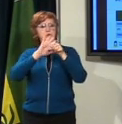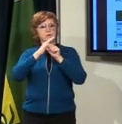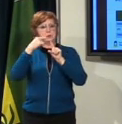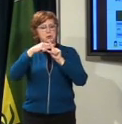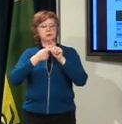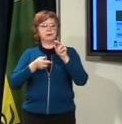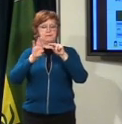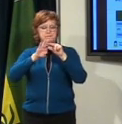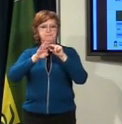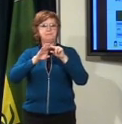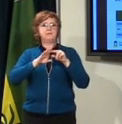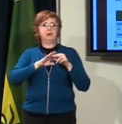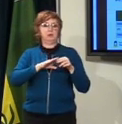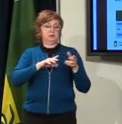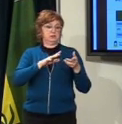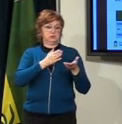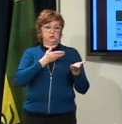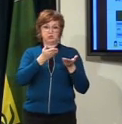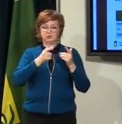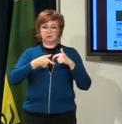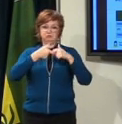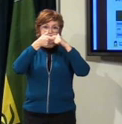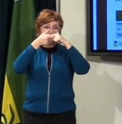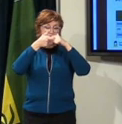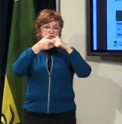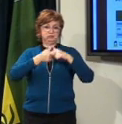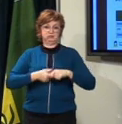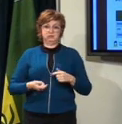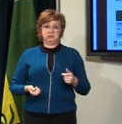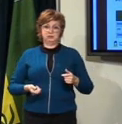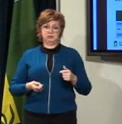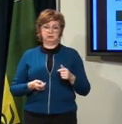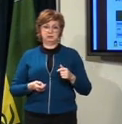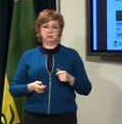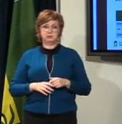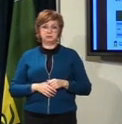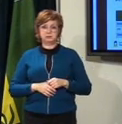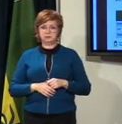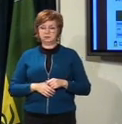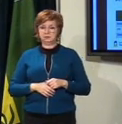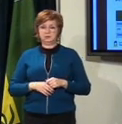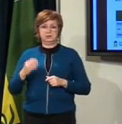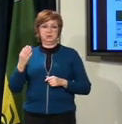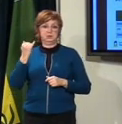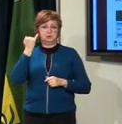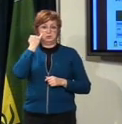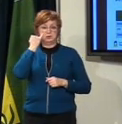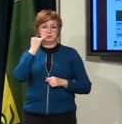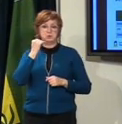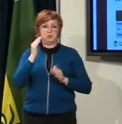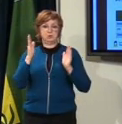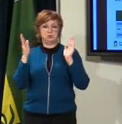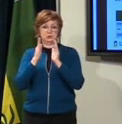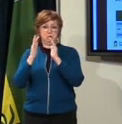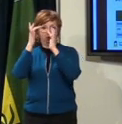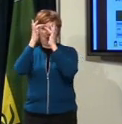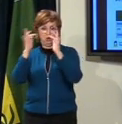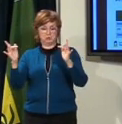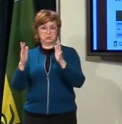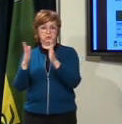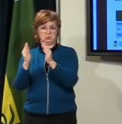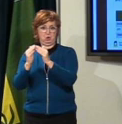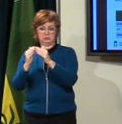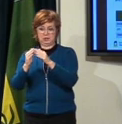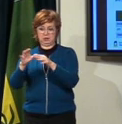service disruptions. It can wipe out almost an entire small facility. It can